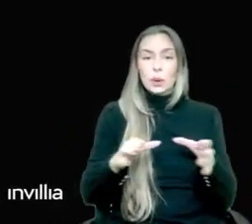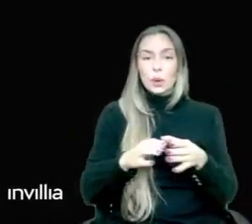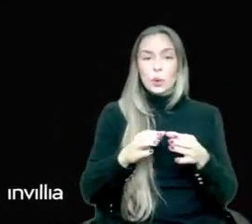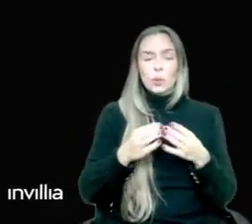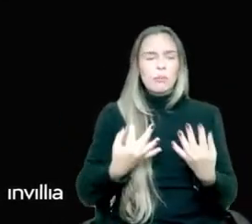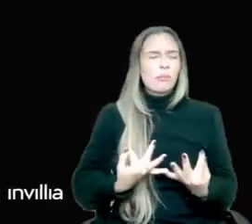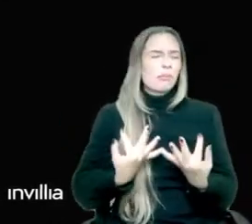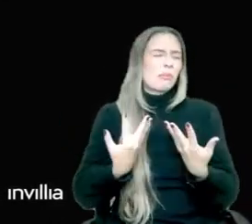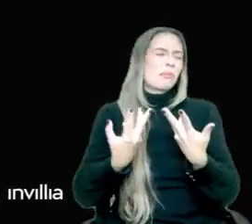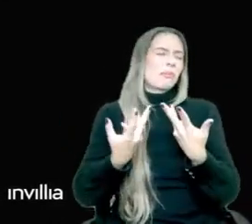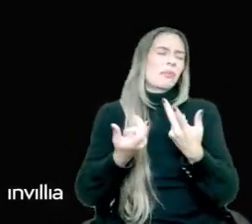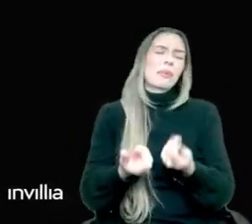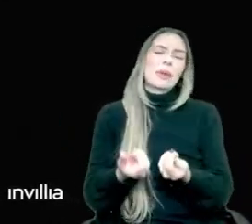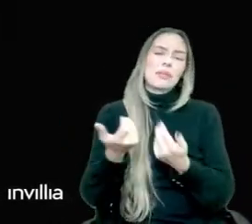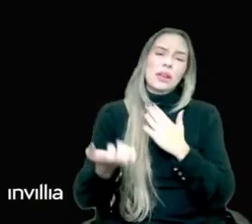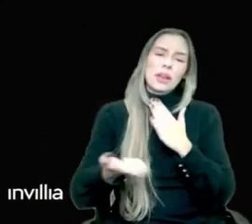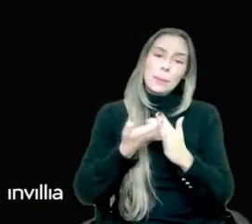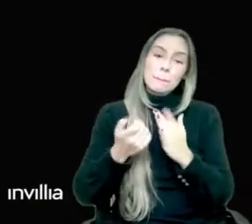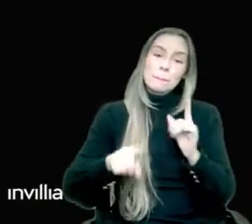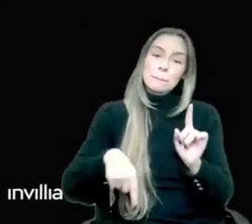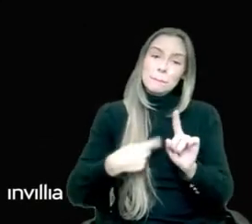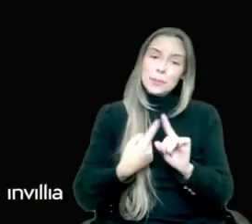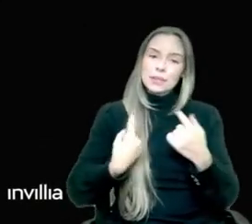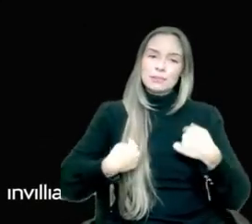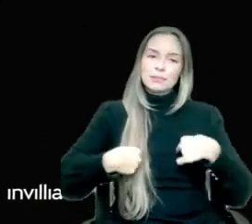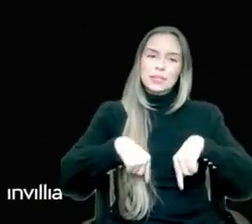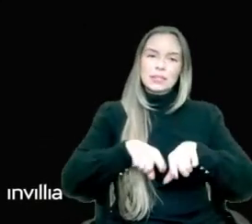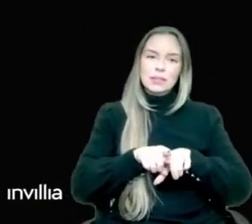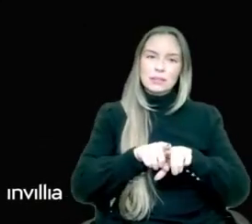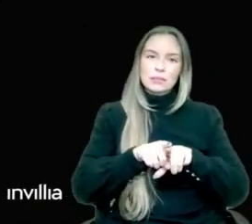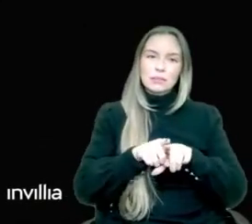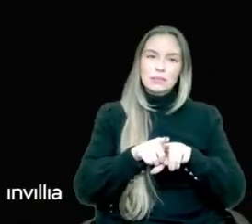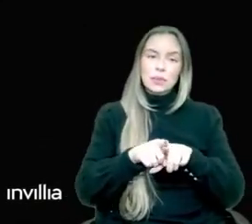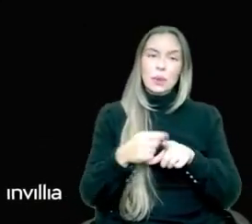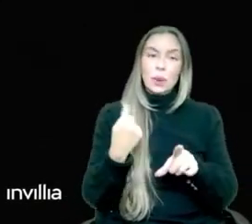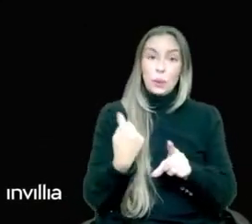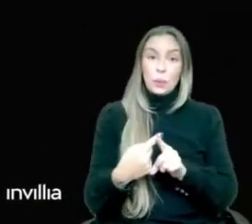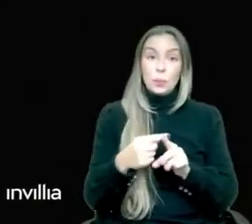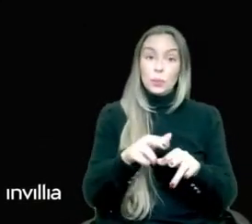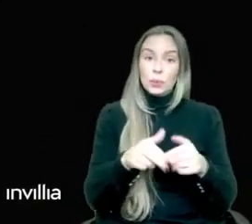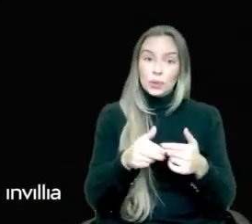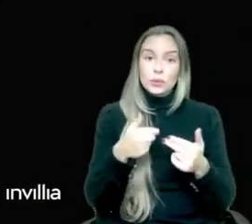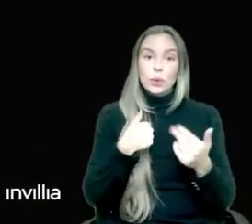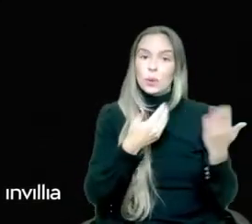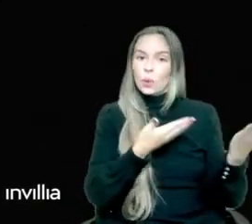and partners. And to that, I want to invite Troy